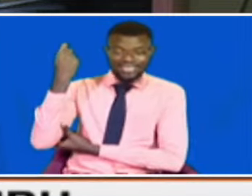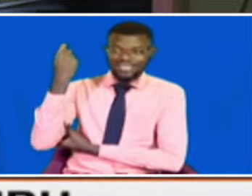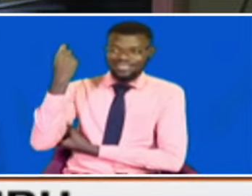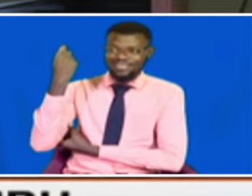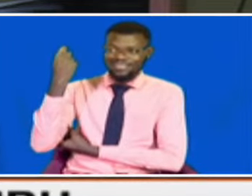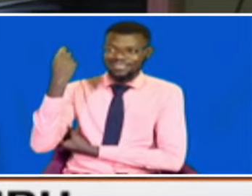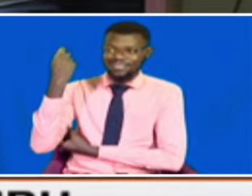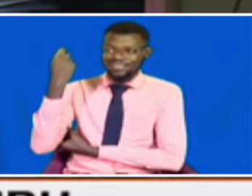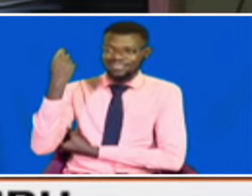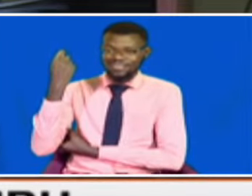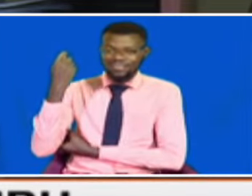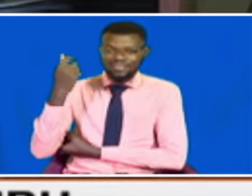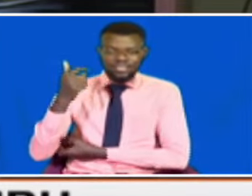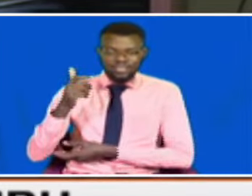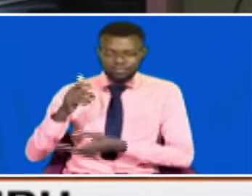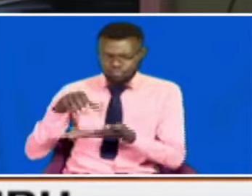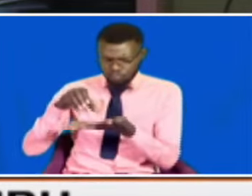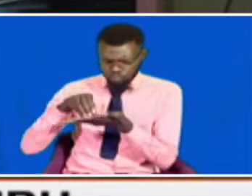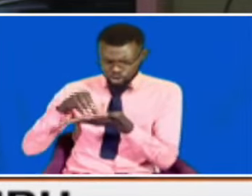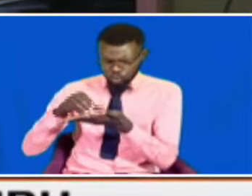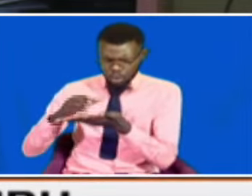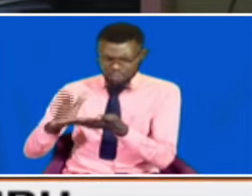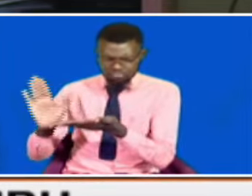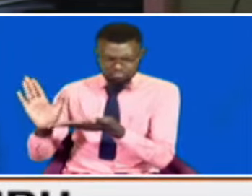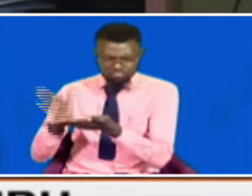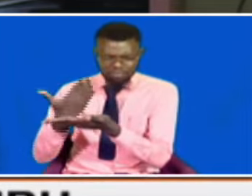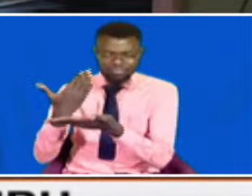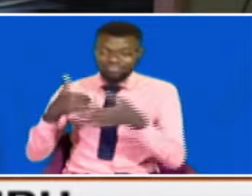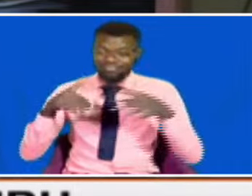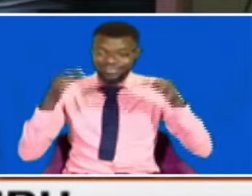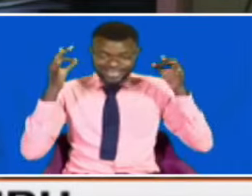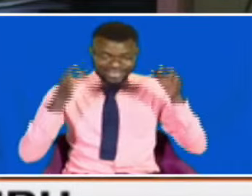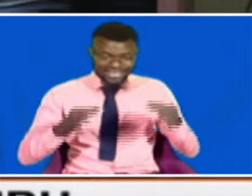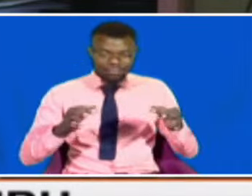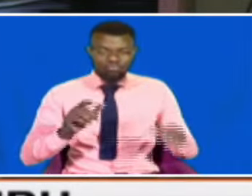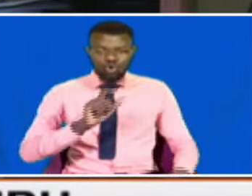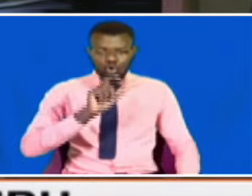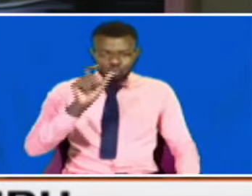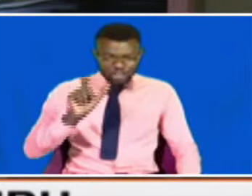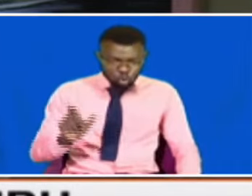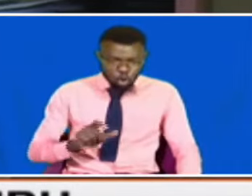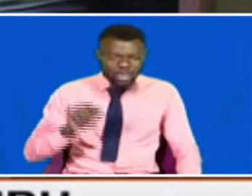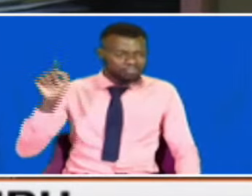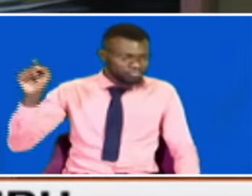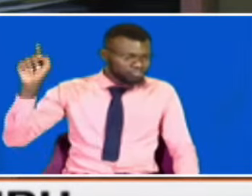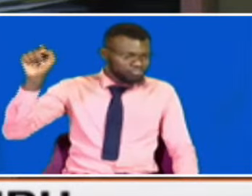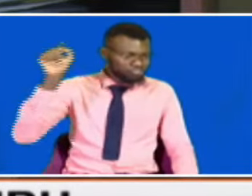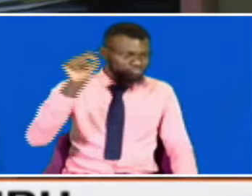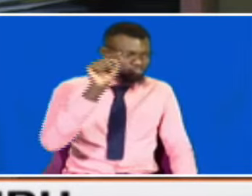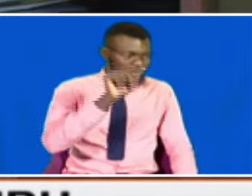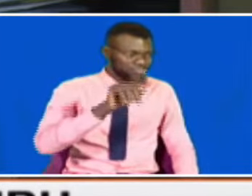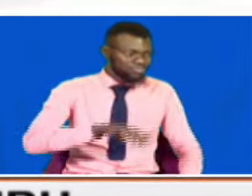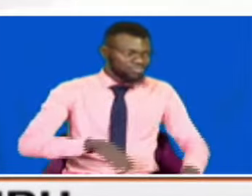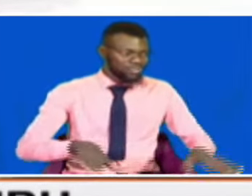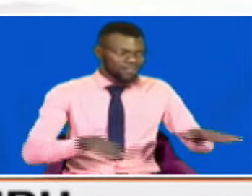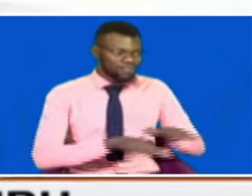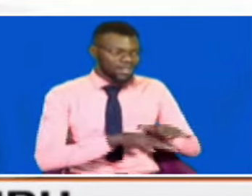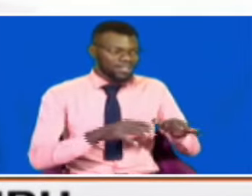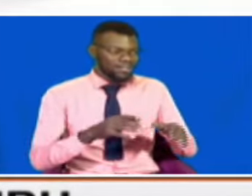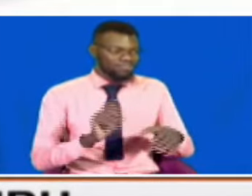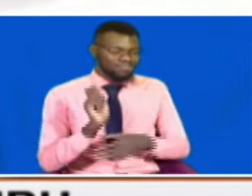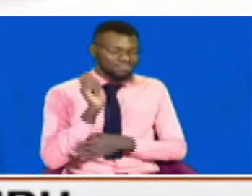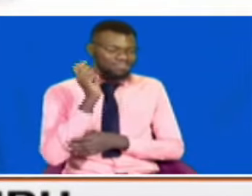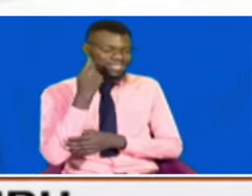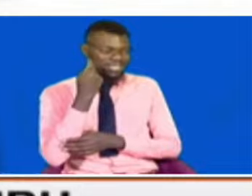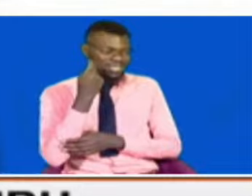was removed, and it was decided that each region will have a vice president. After